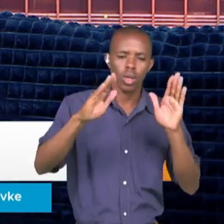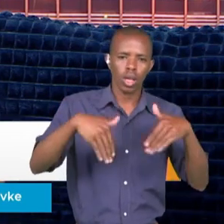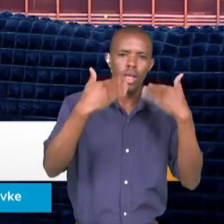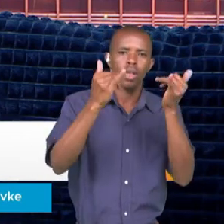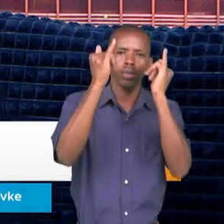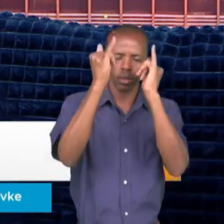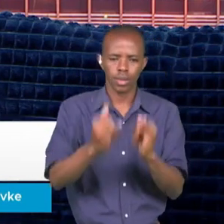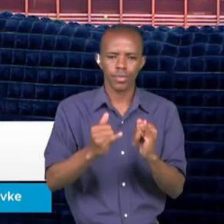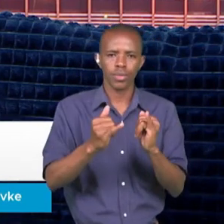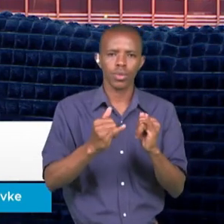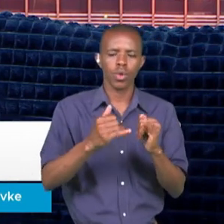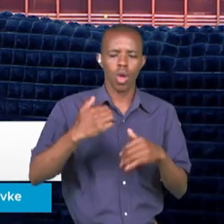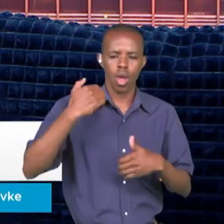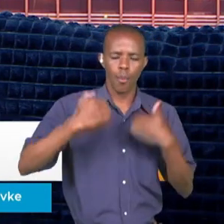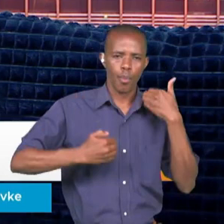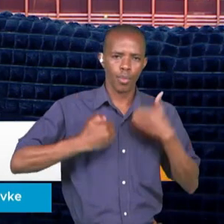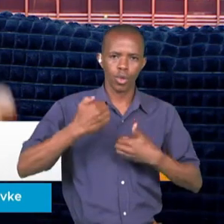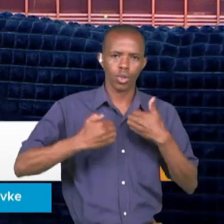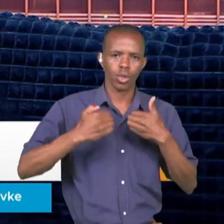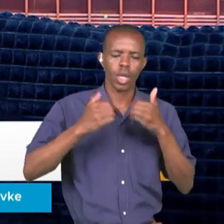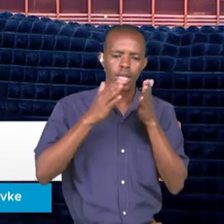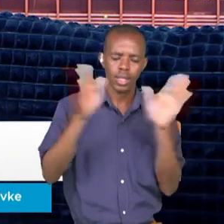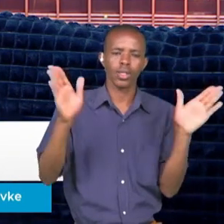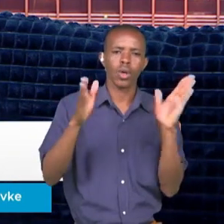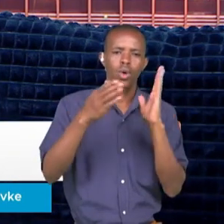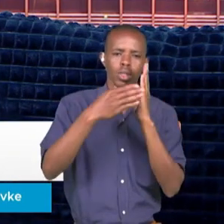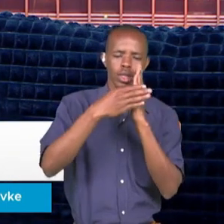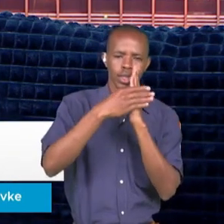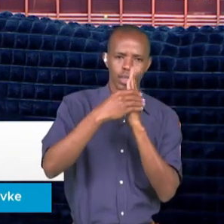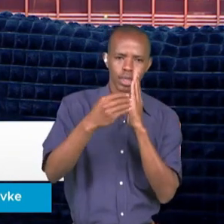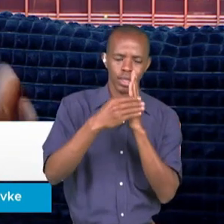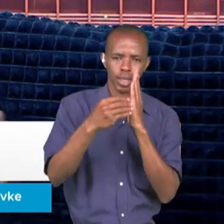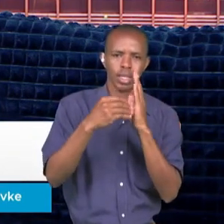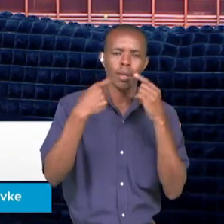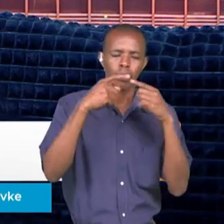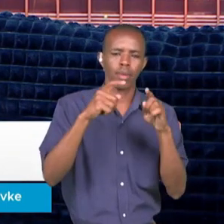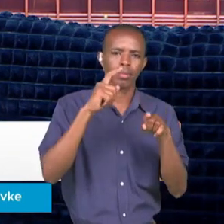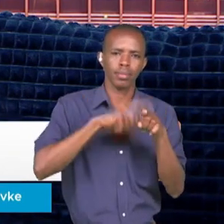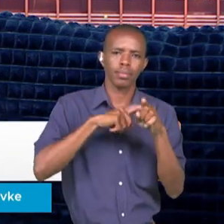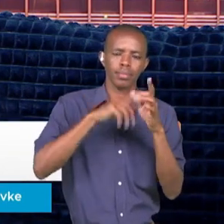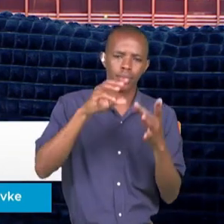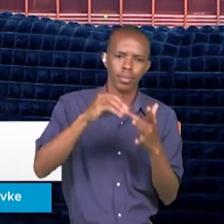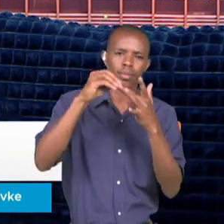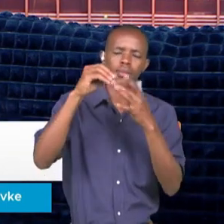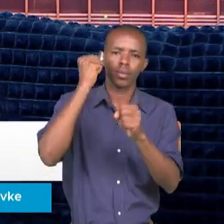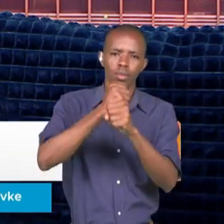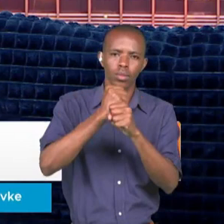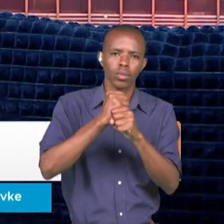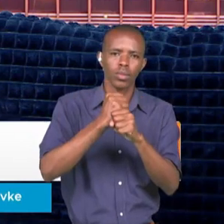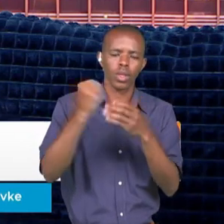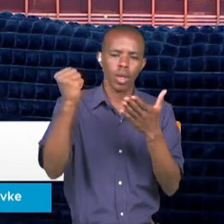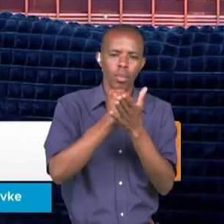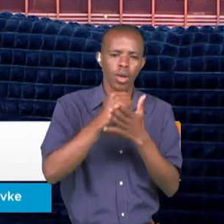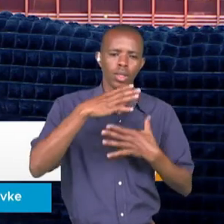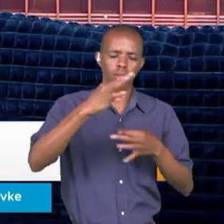the attitudes, gives someone the general skills. But now when it comes to the specific tasks, an employer would be